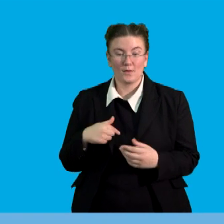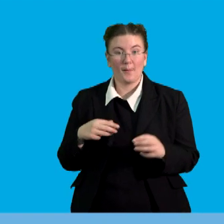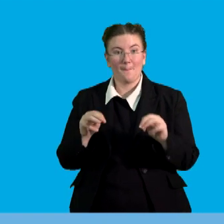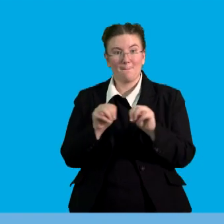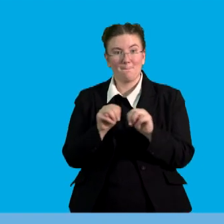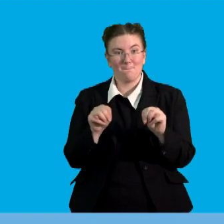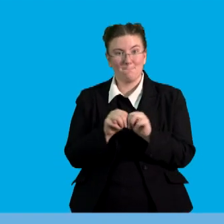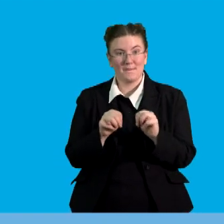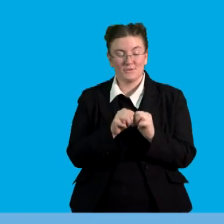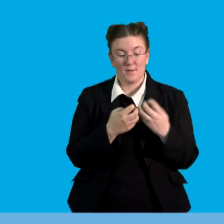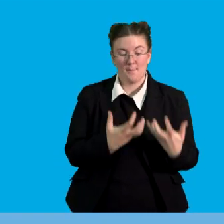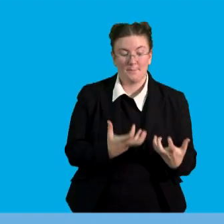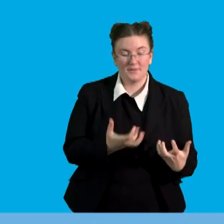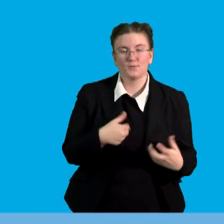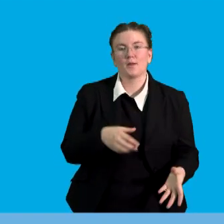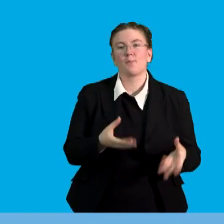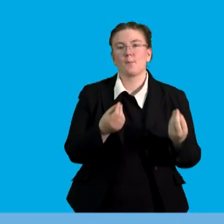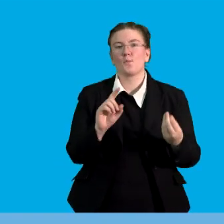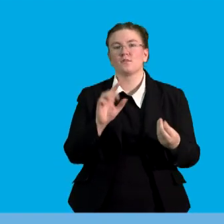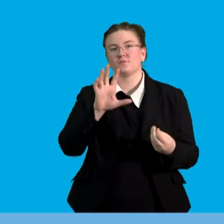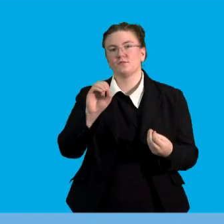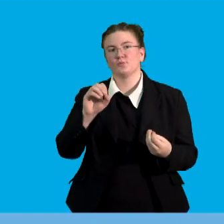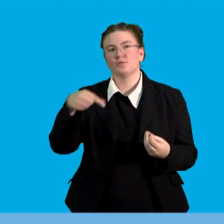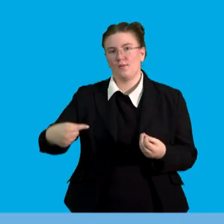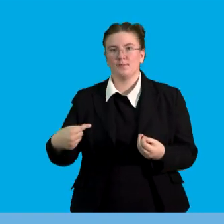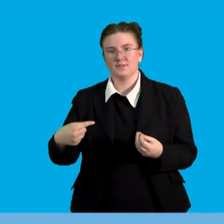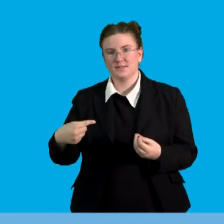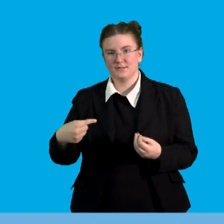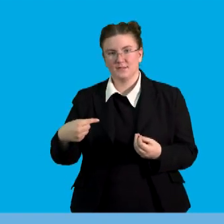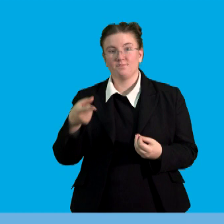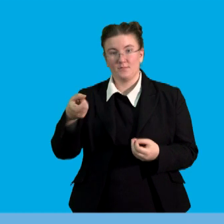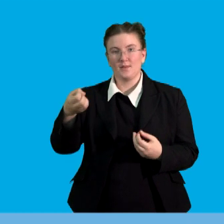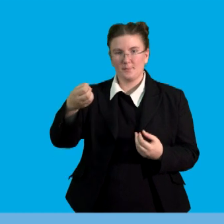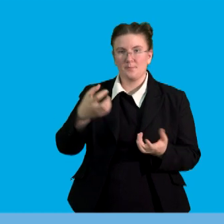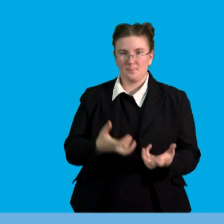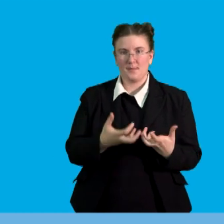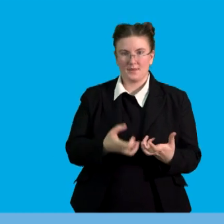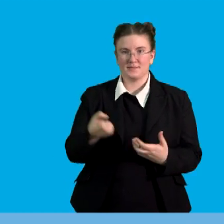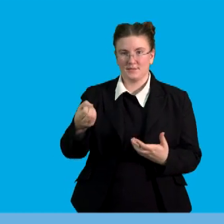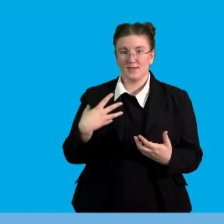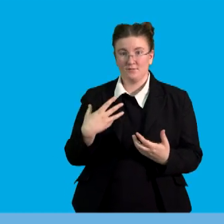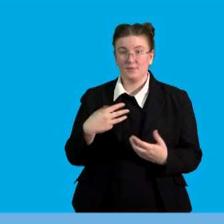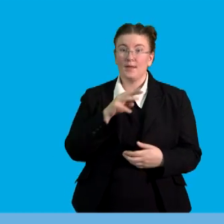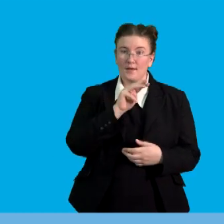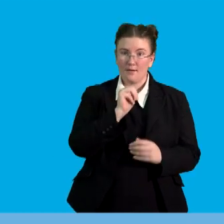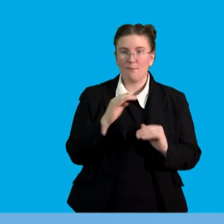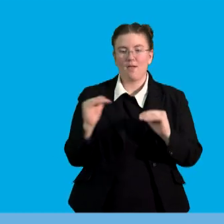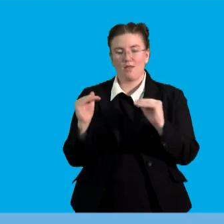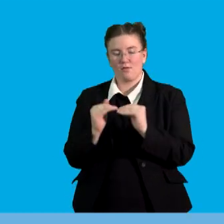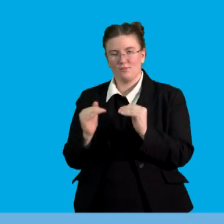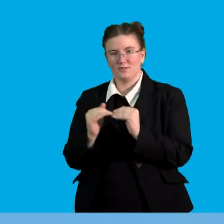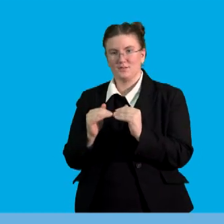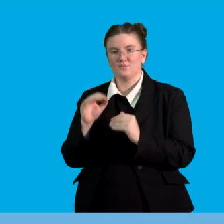measure the mass and find it to be 50 grams. So we are given the mass. So mass is equals